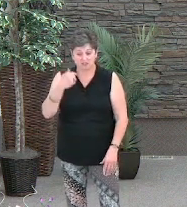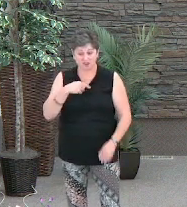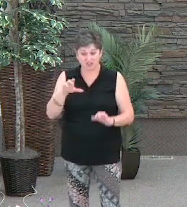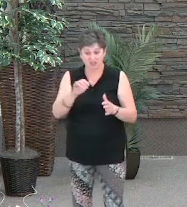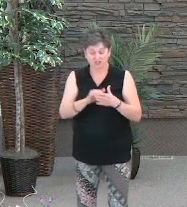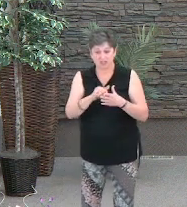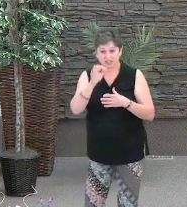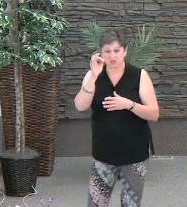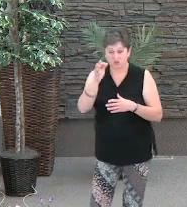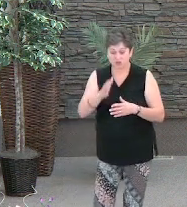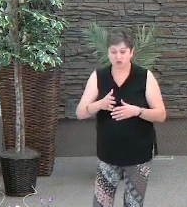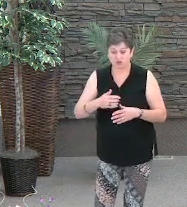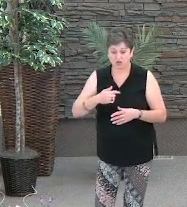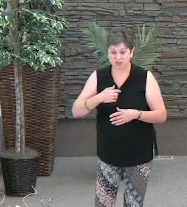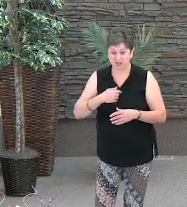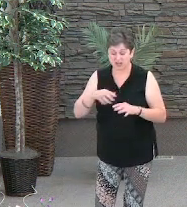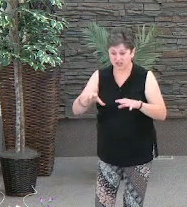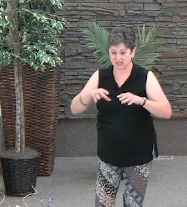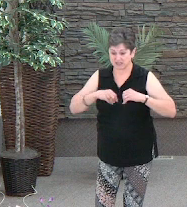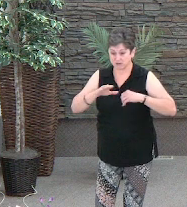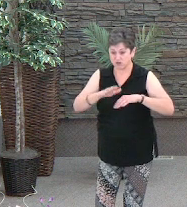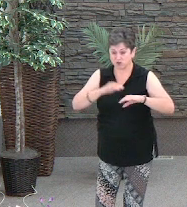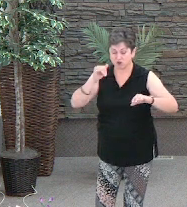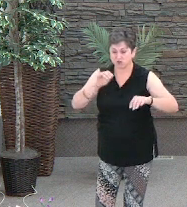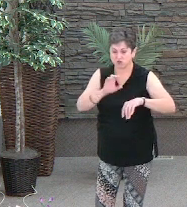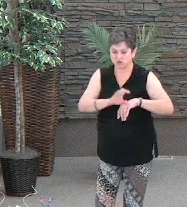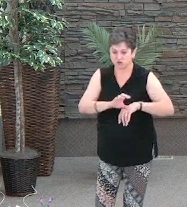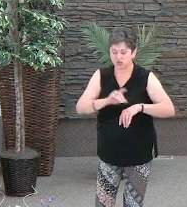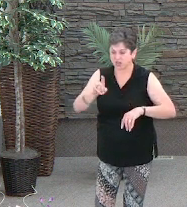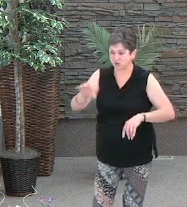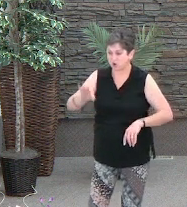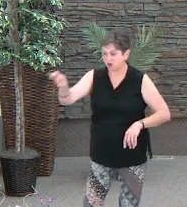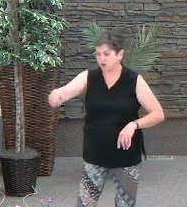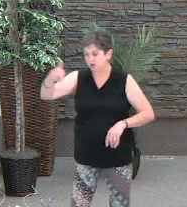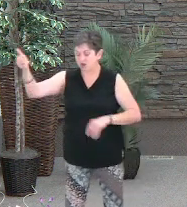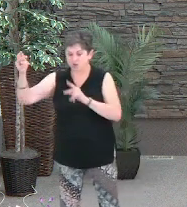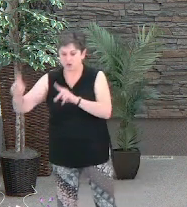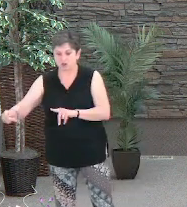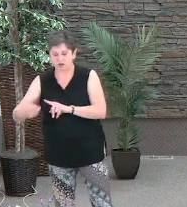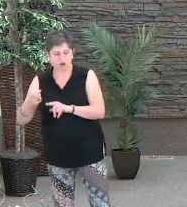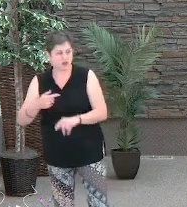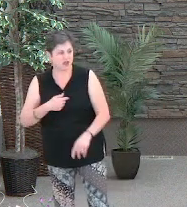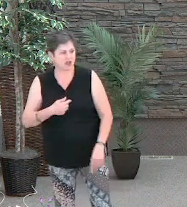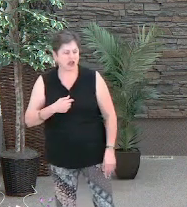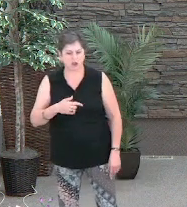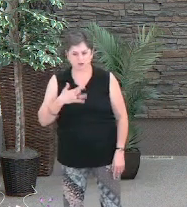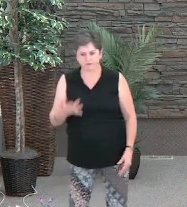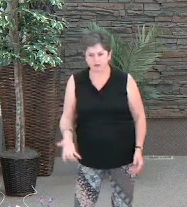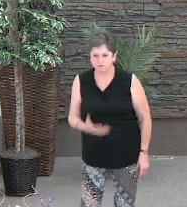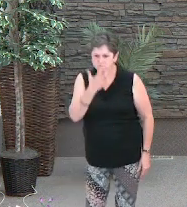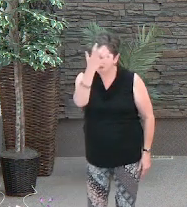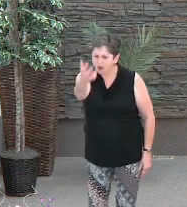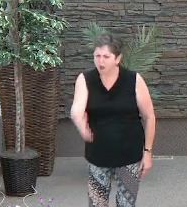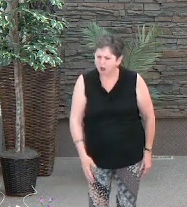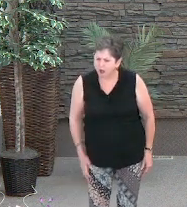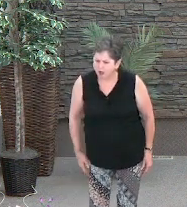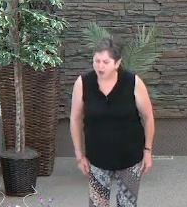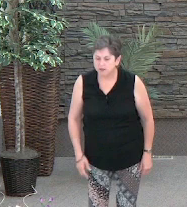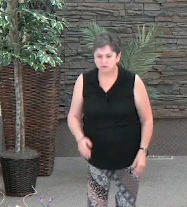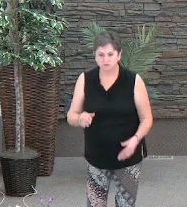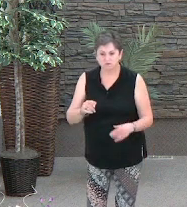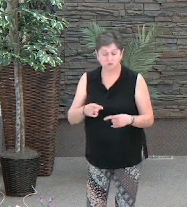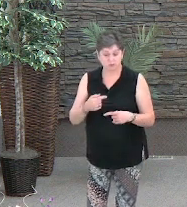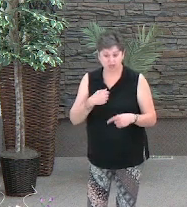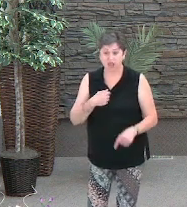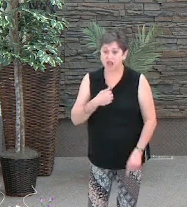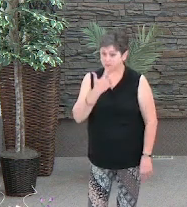this preacher and I had accepted your call to a church and you hired a preacher out from under me, how do you think I'd feel? This little